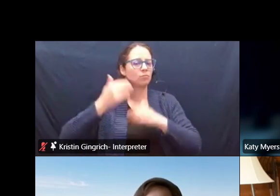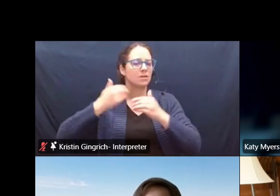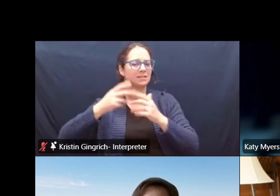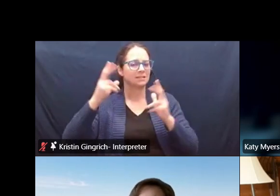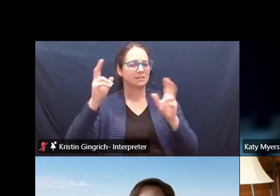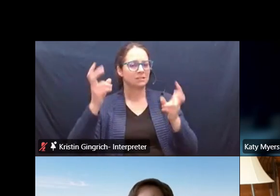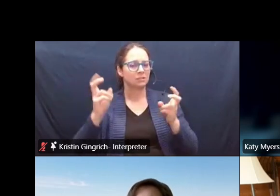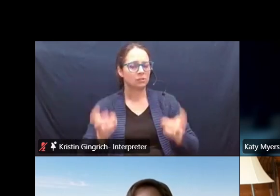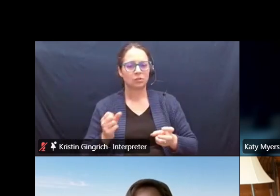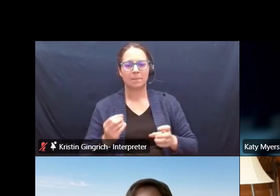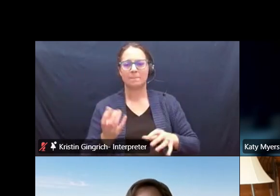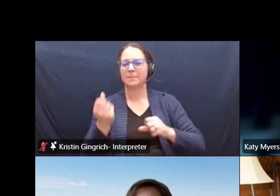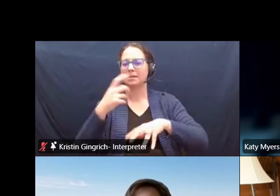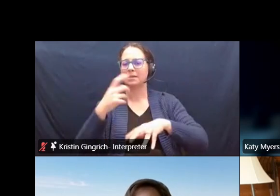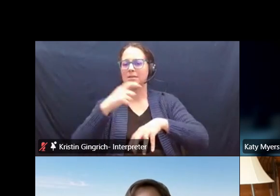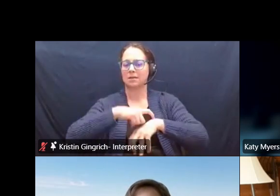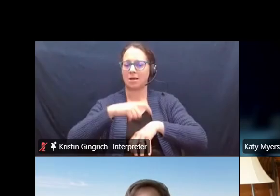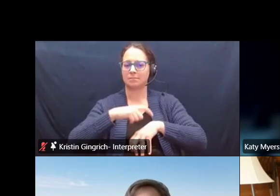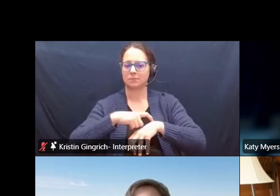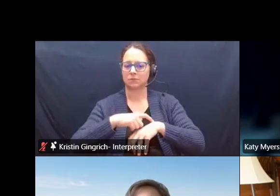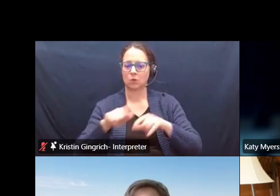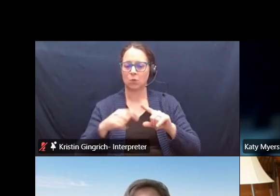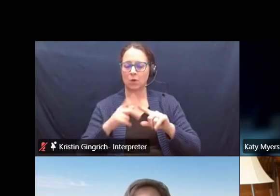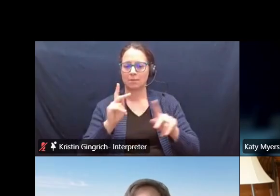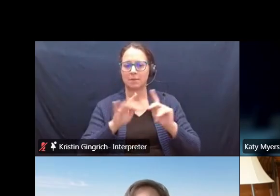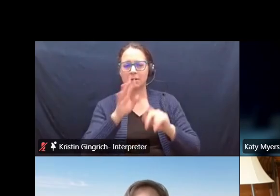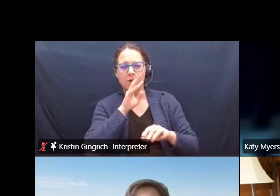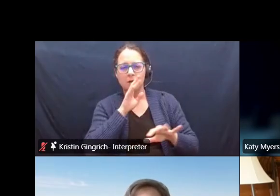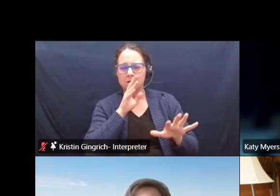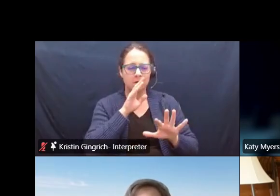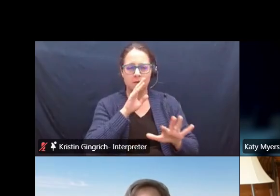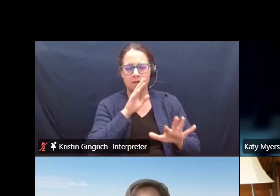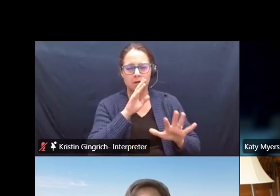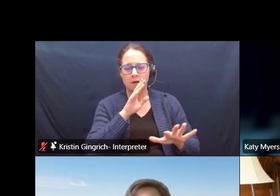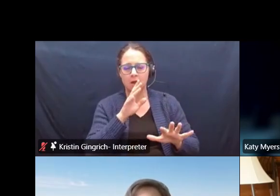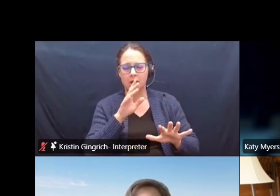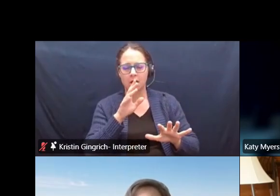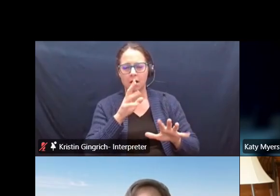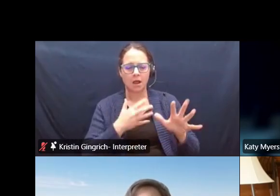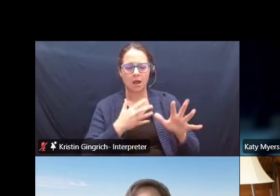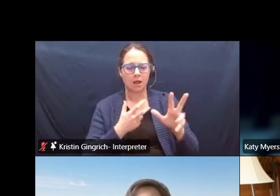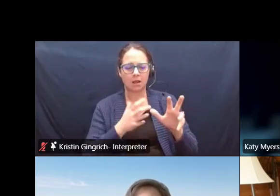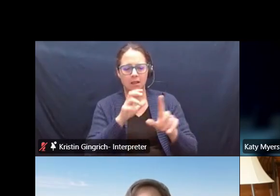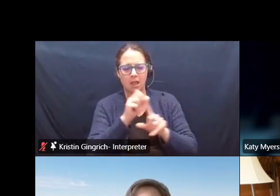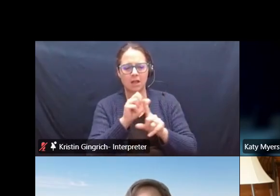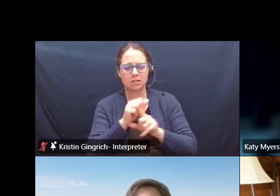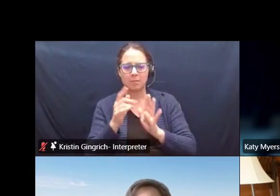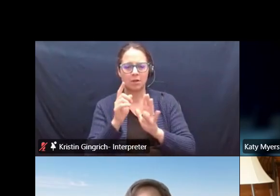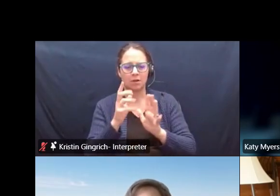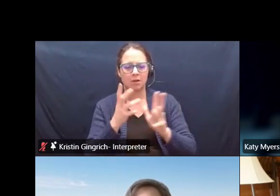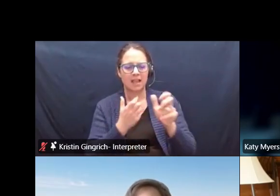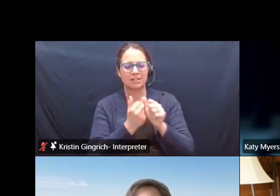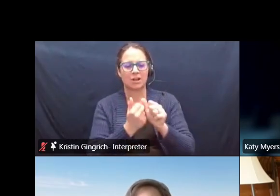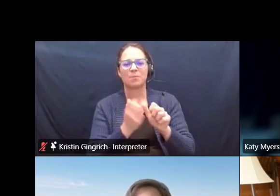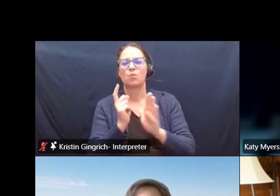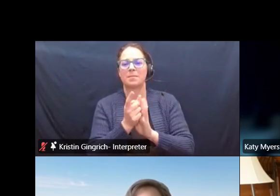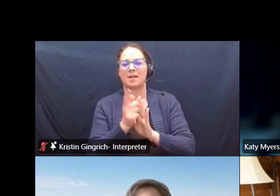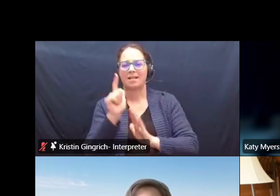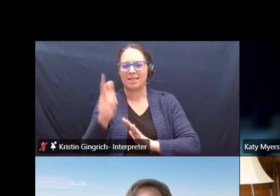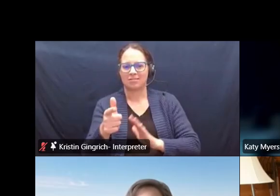of the time when people are talking, I catch up maybe a minute later than everybody